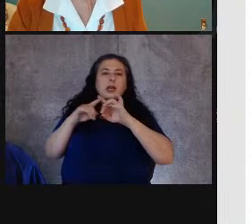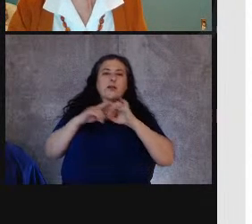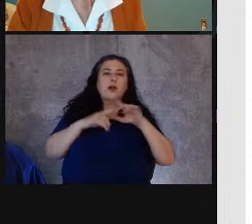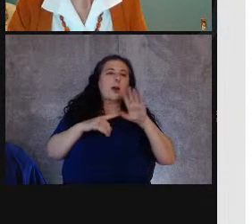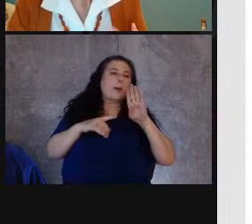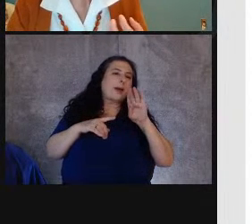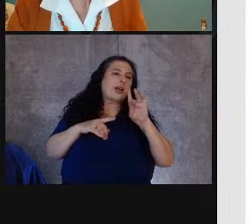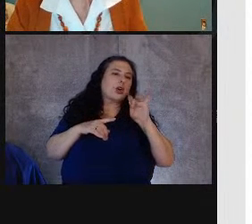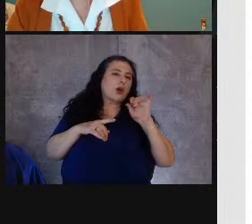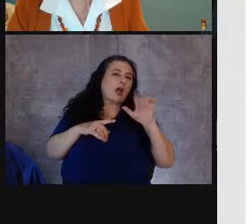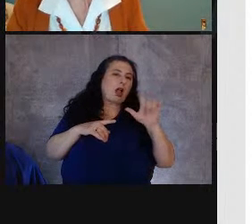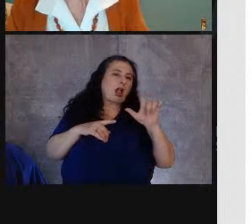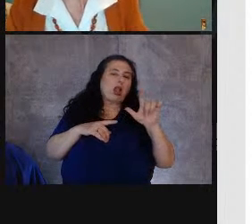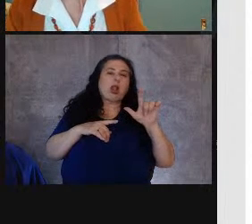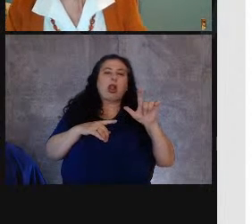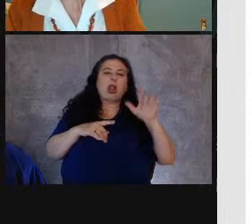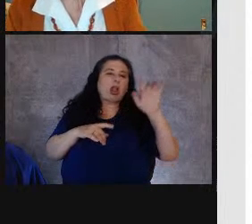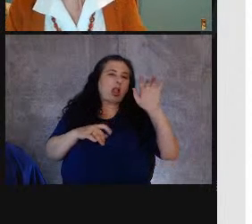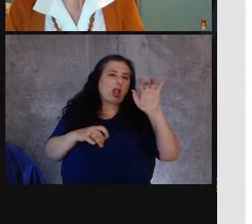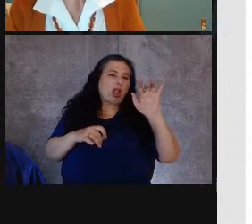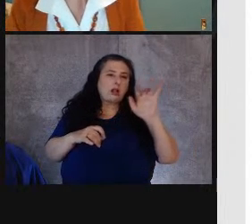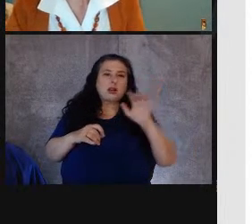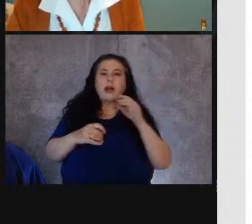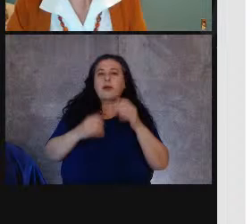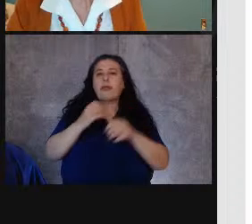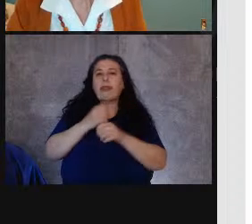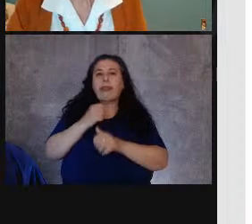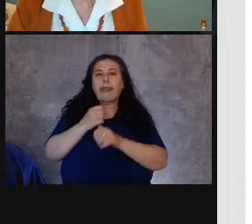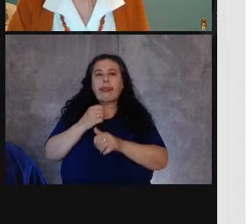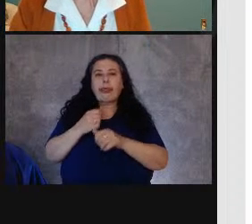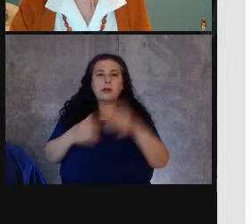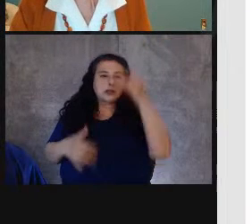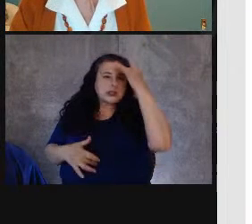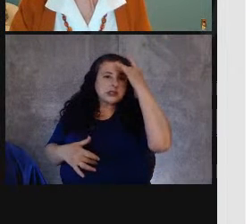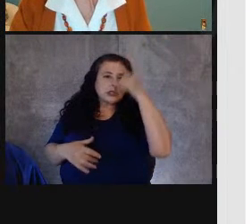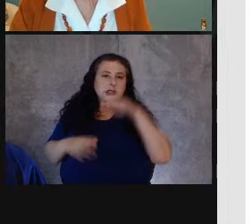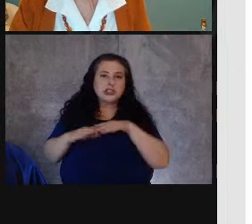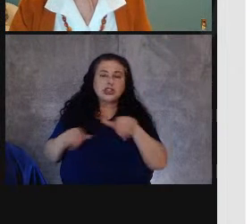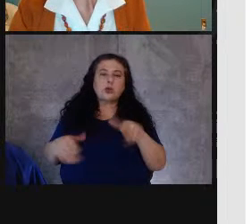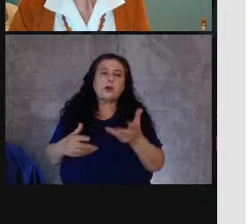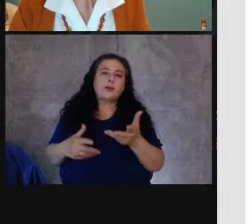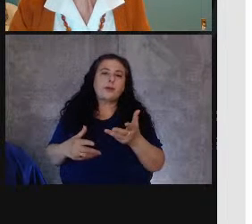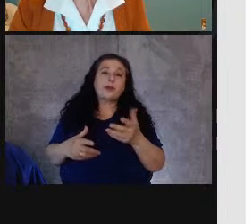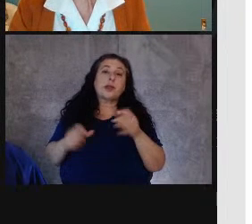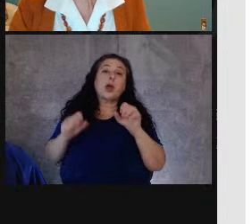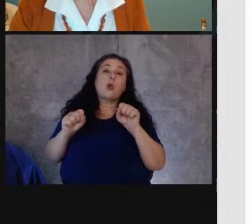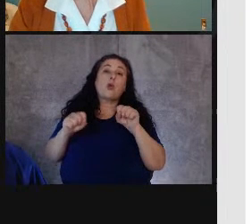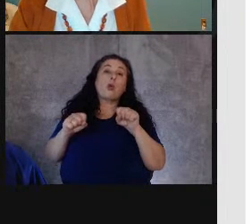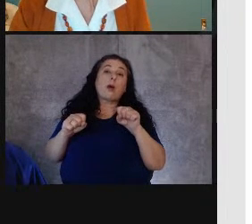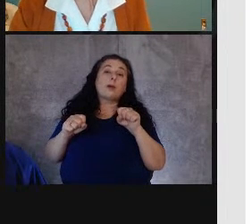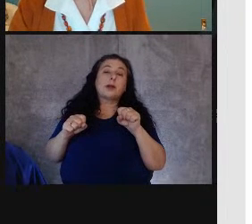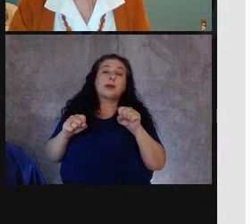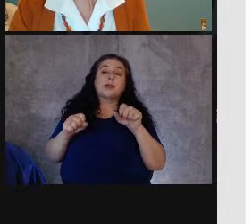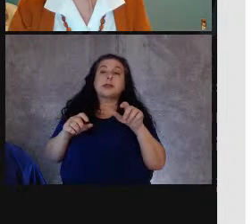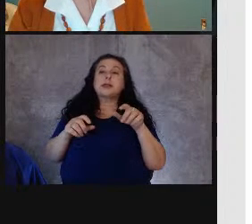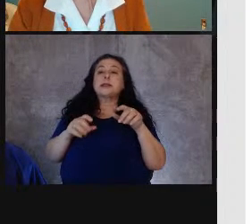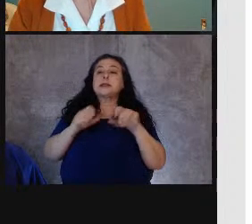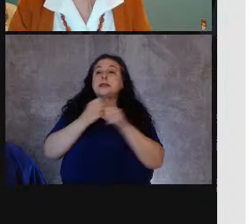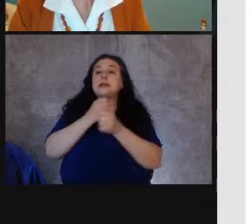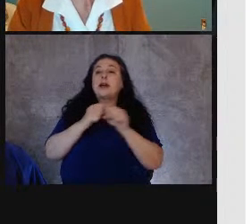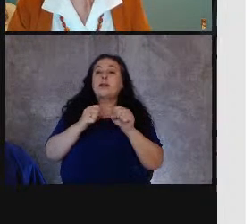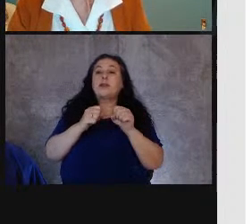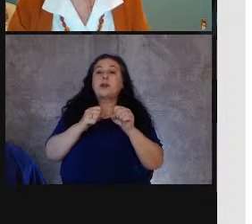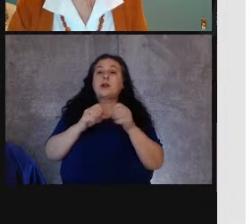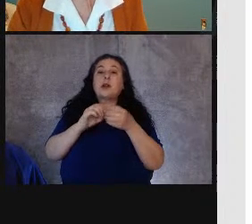bacteriologically caused diarrheal diseases in children. And that was probably, it's safe to say, the number